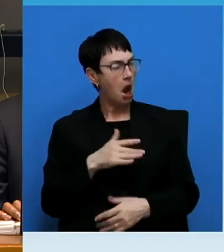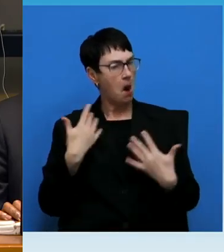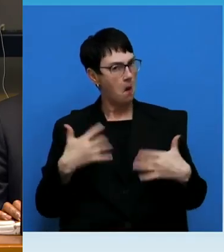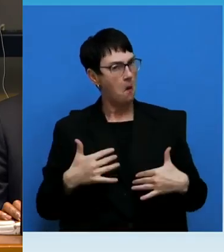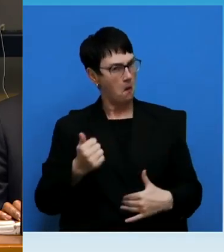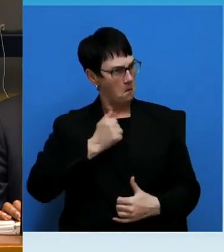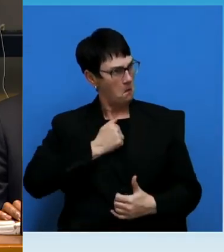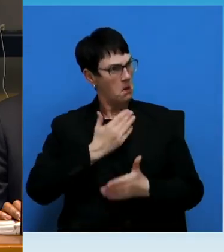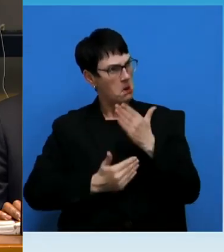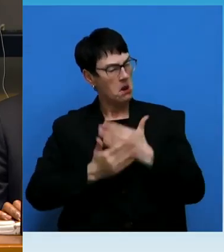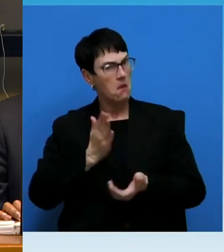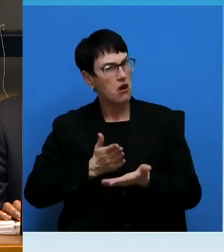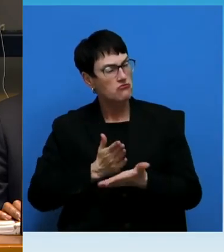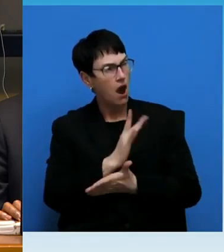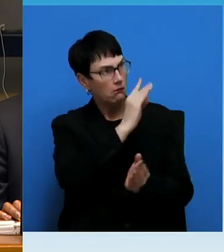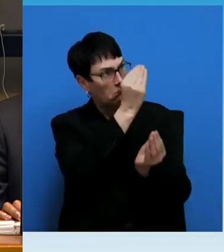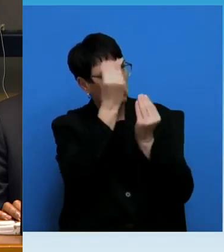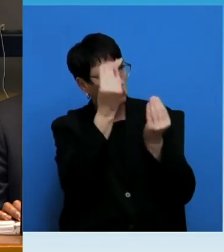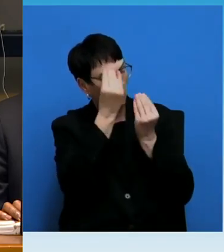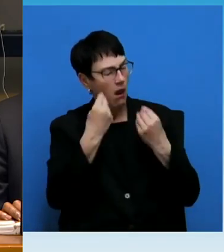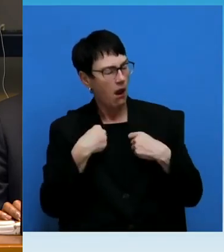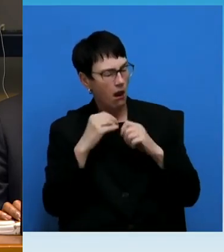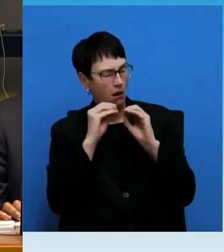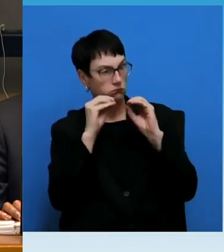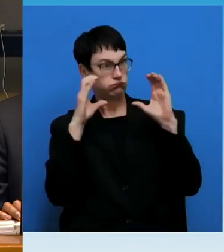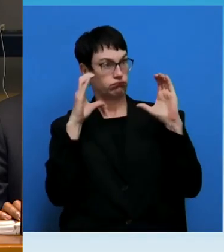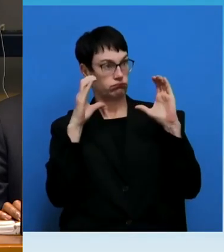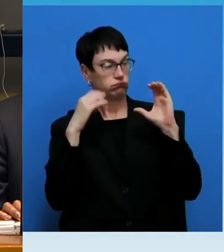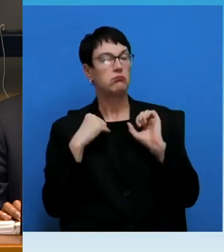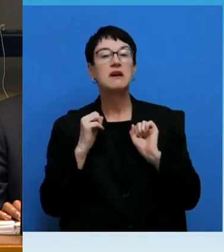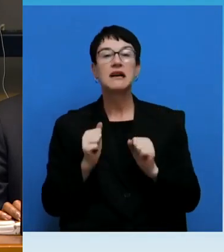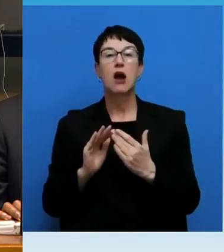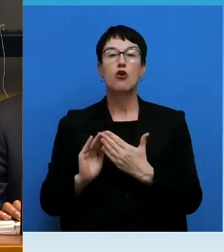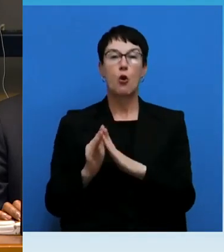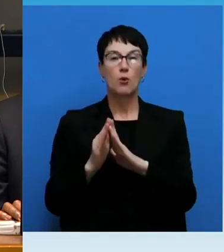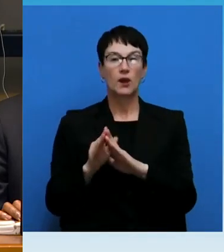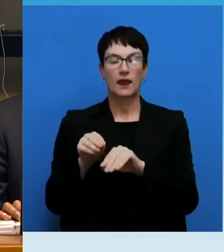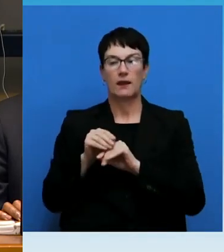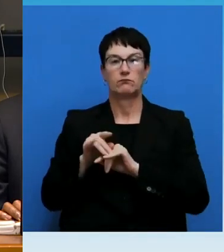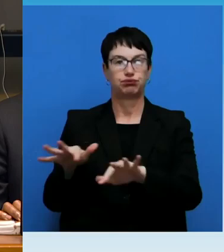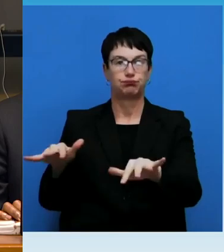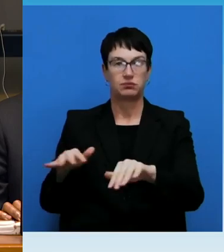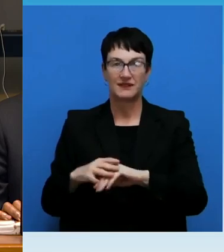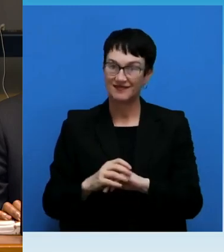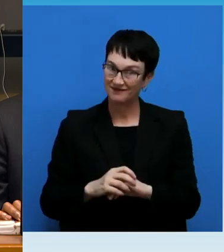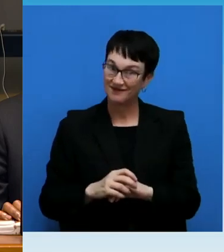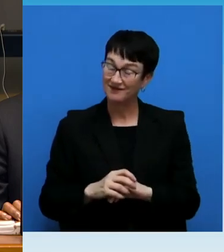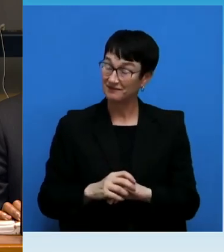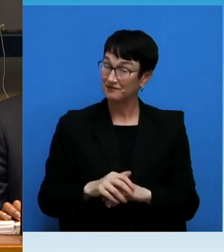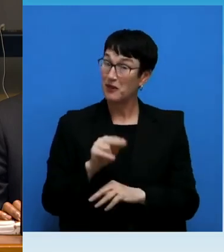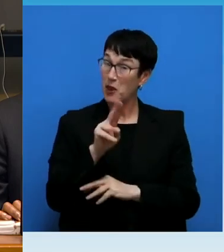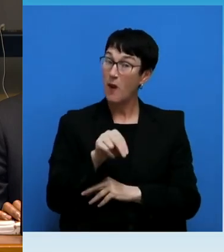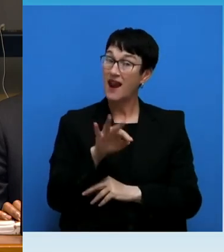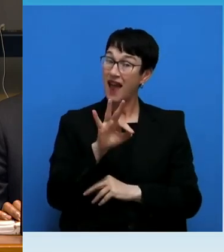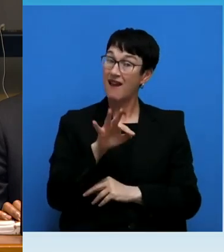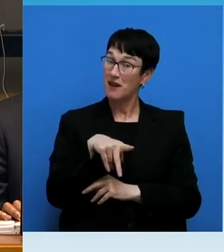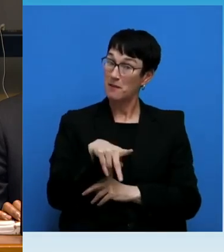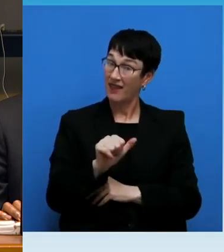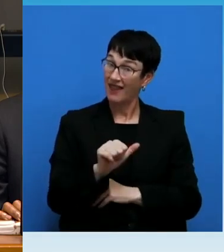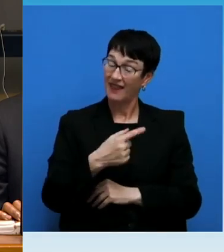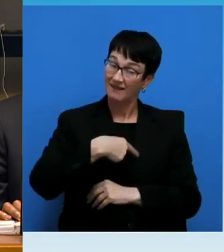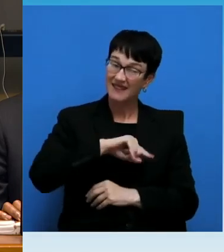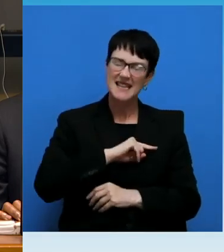and pass it on to members of my community. UNFPA is also driving effort to ensure that persons